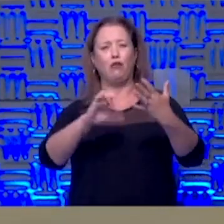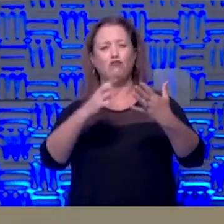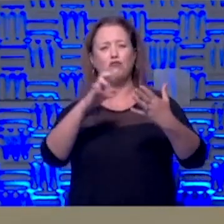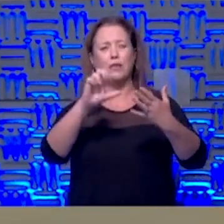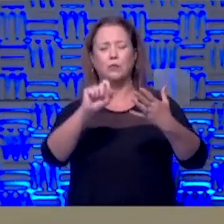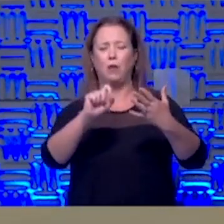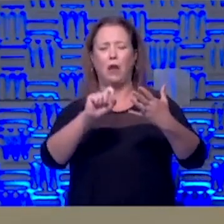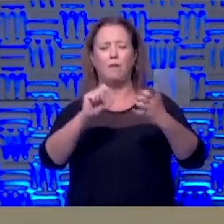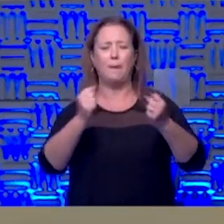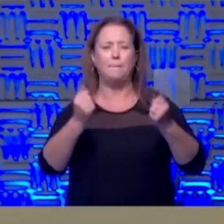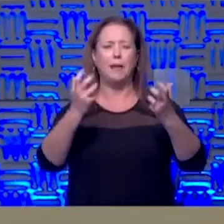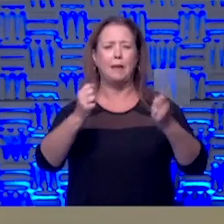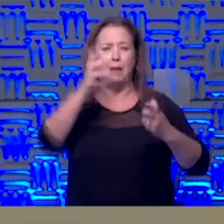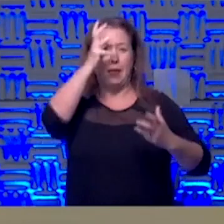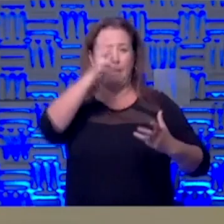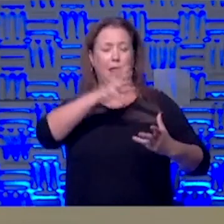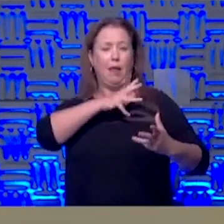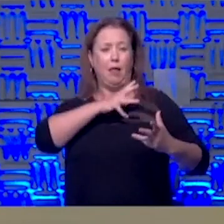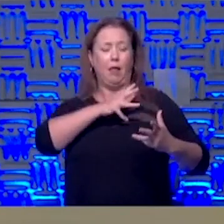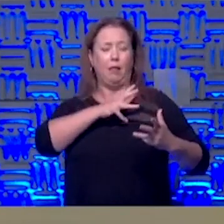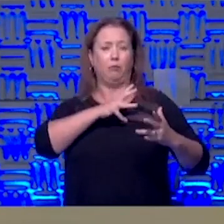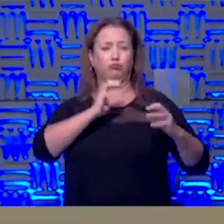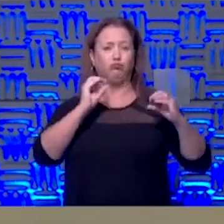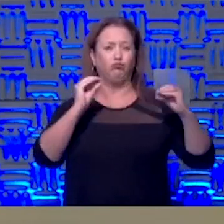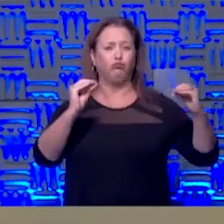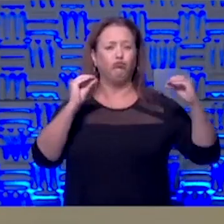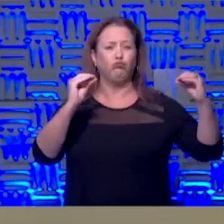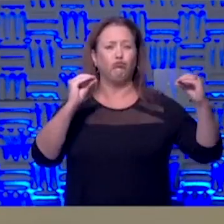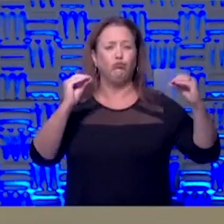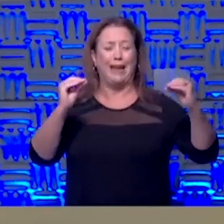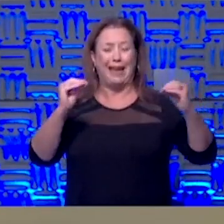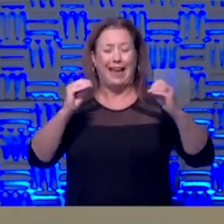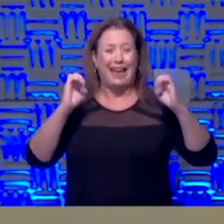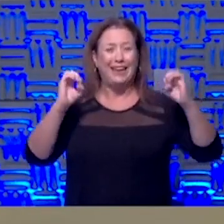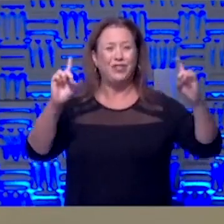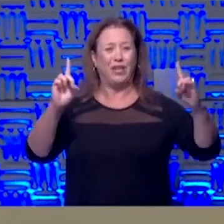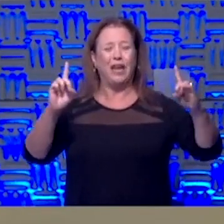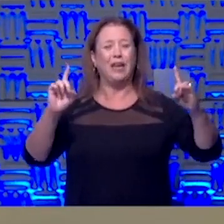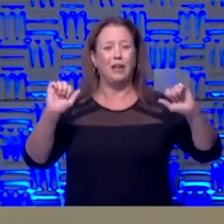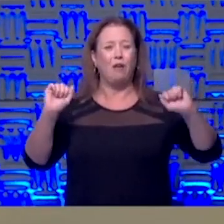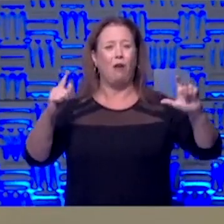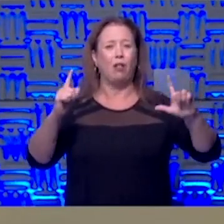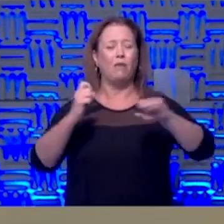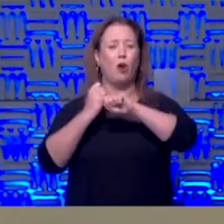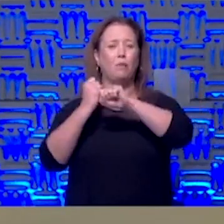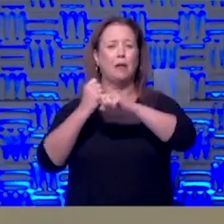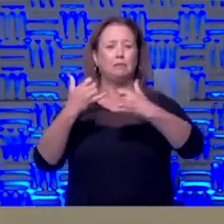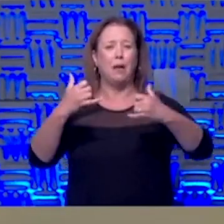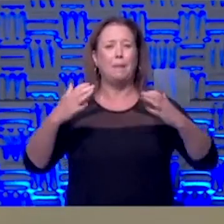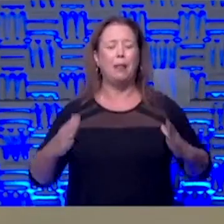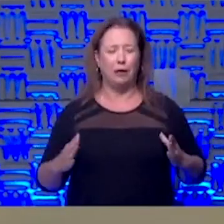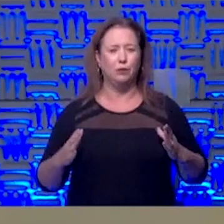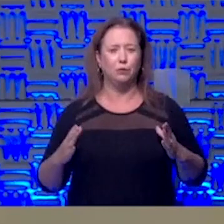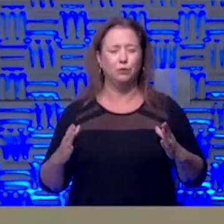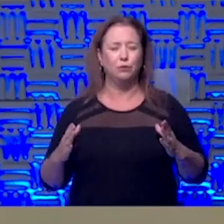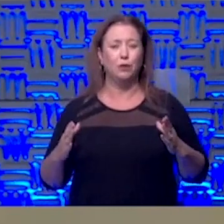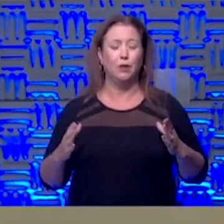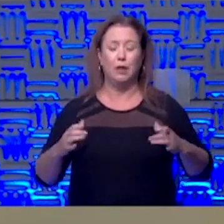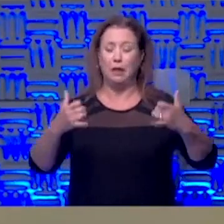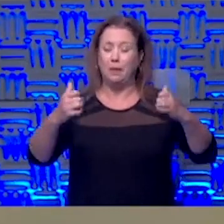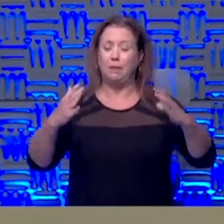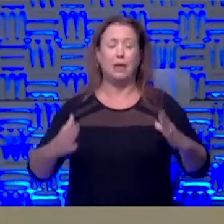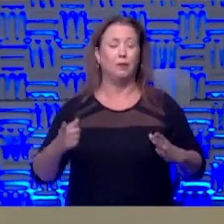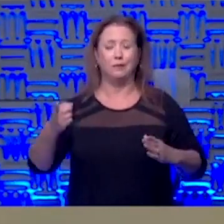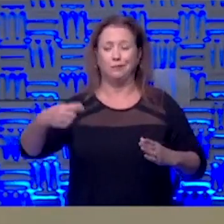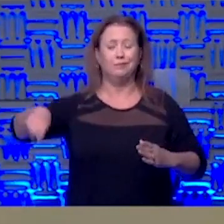of guys who are talking to these players, educating these players. And the players have done